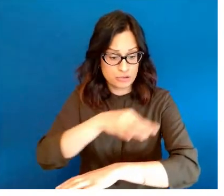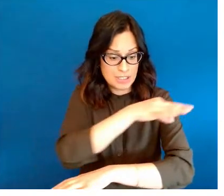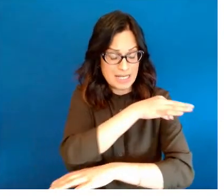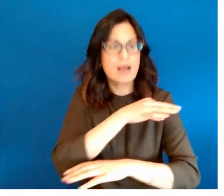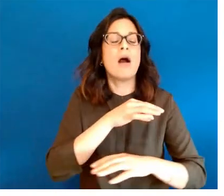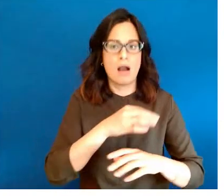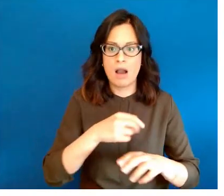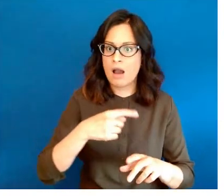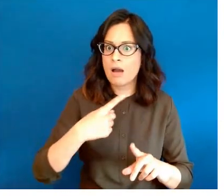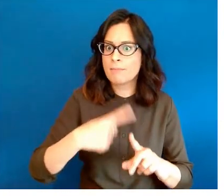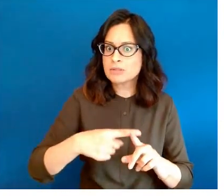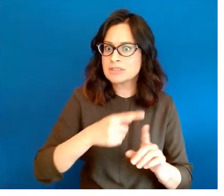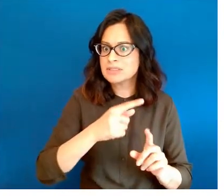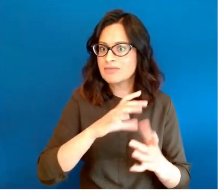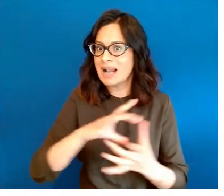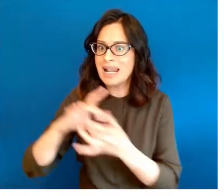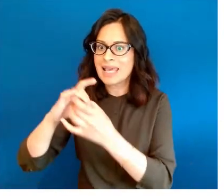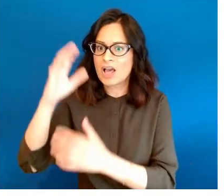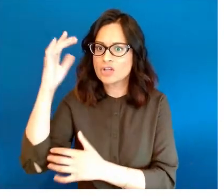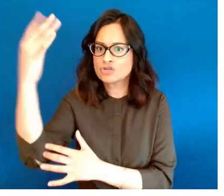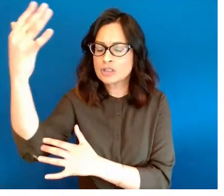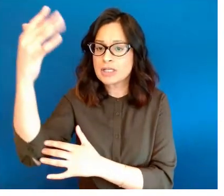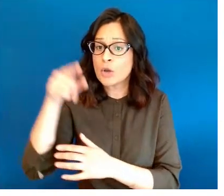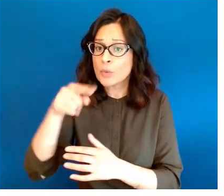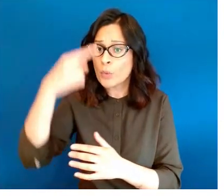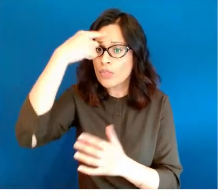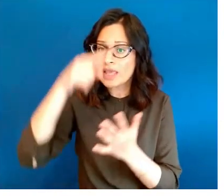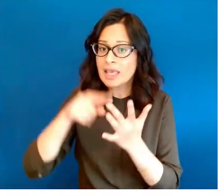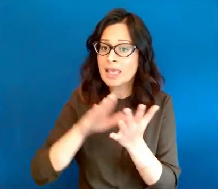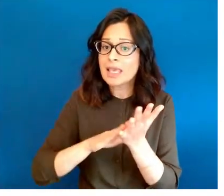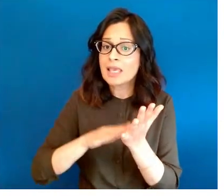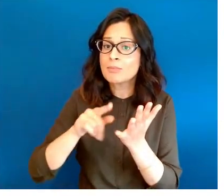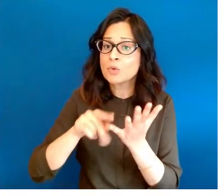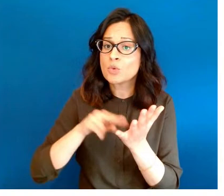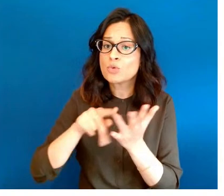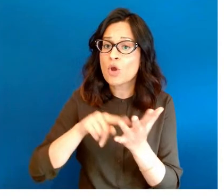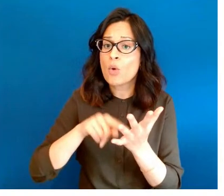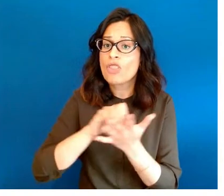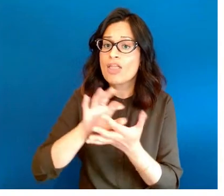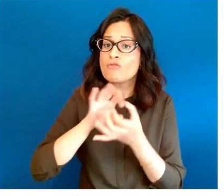consider immunotherapy or other therapies?